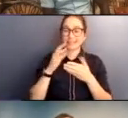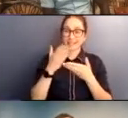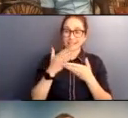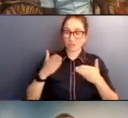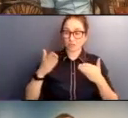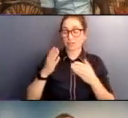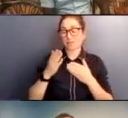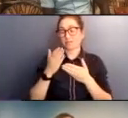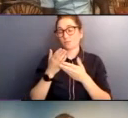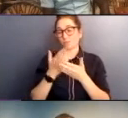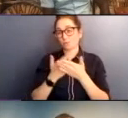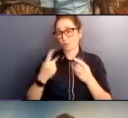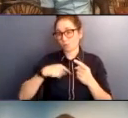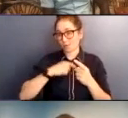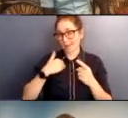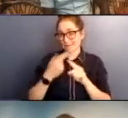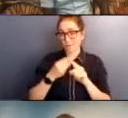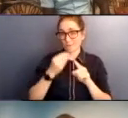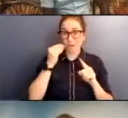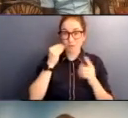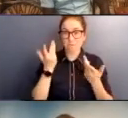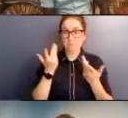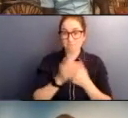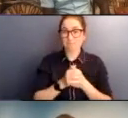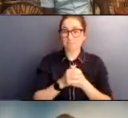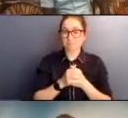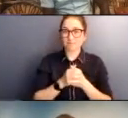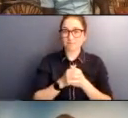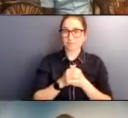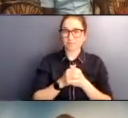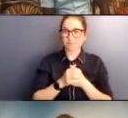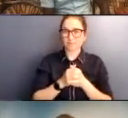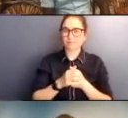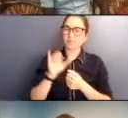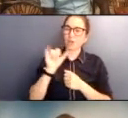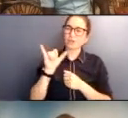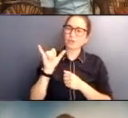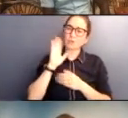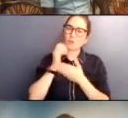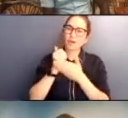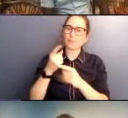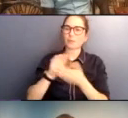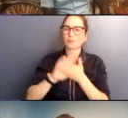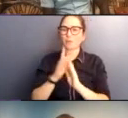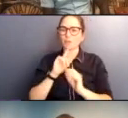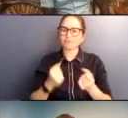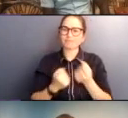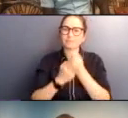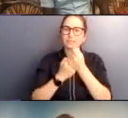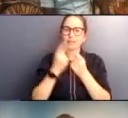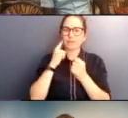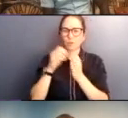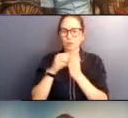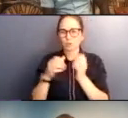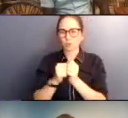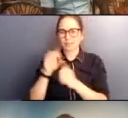our homes, and also helps you become a champion and advocate for students with disabilities.